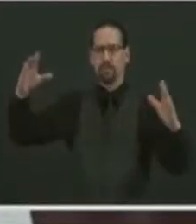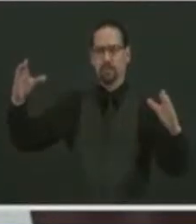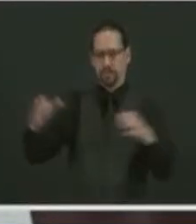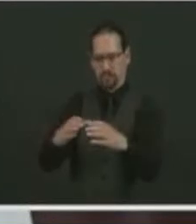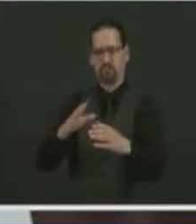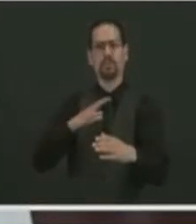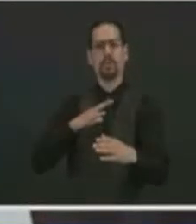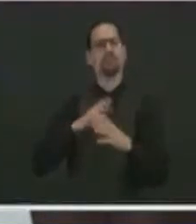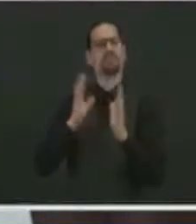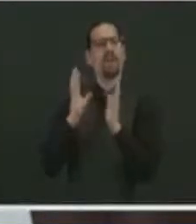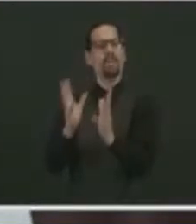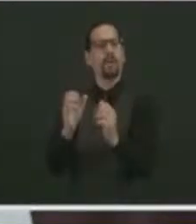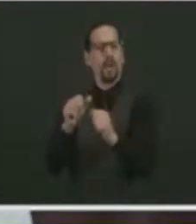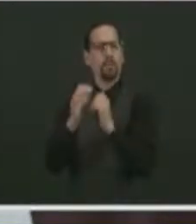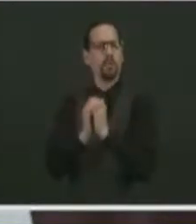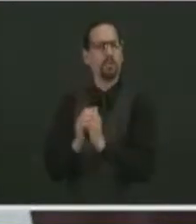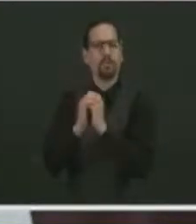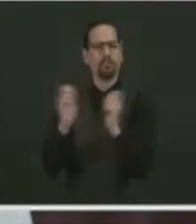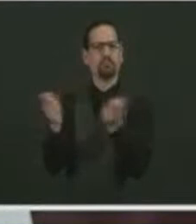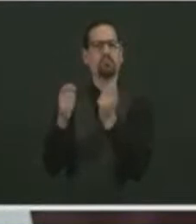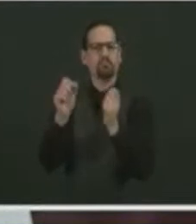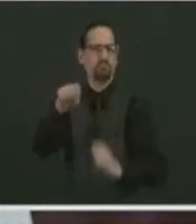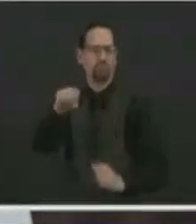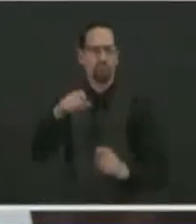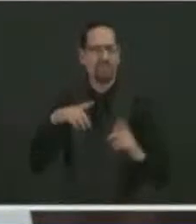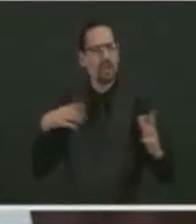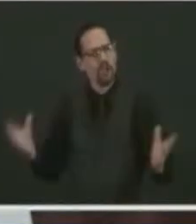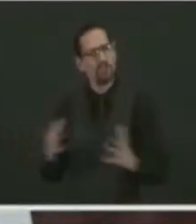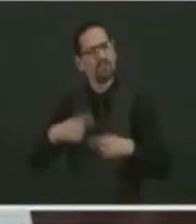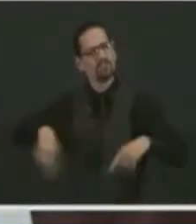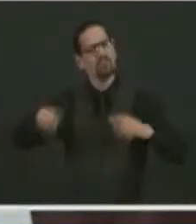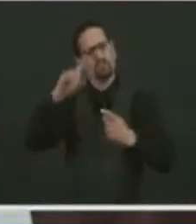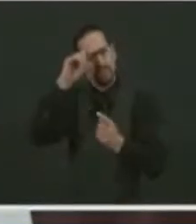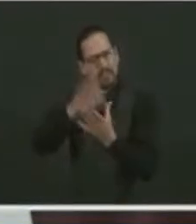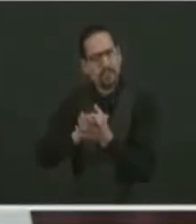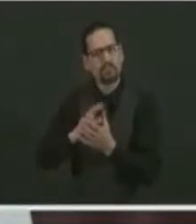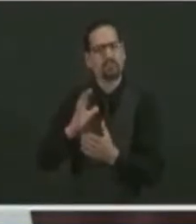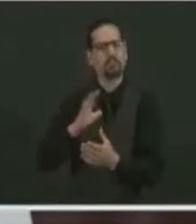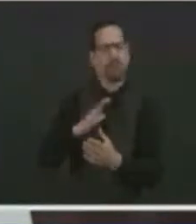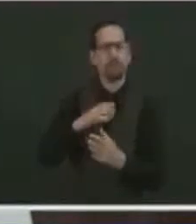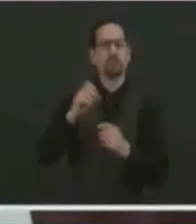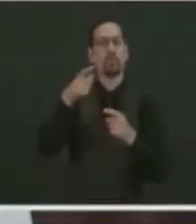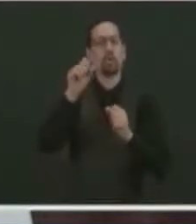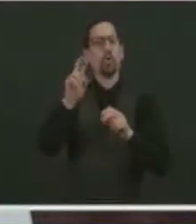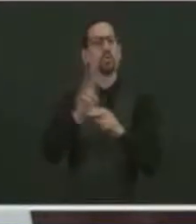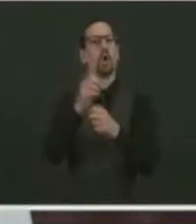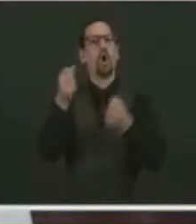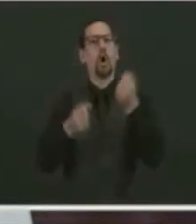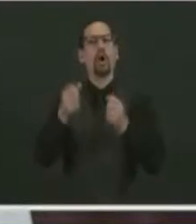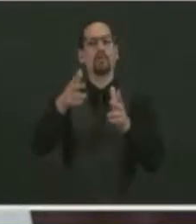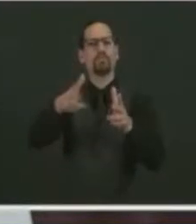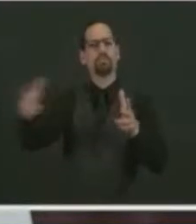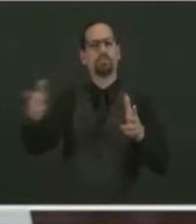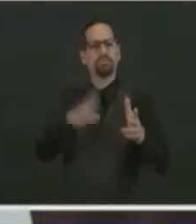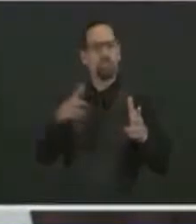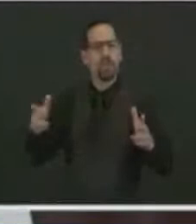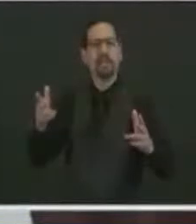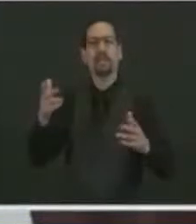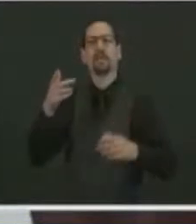all times. We encourage creativity, like drive-through kind of ceremonies.